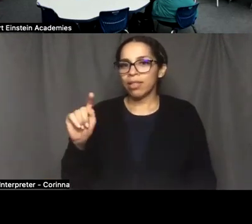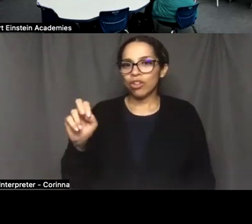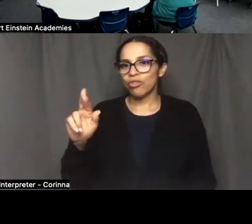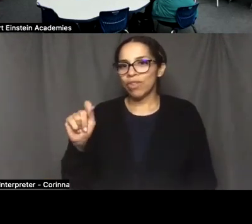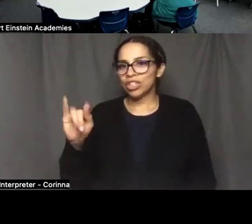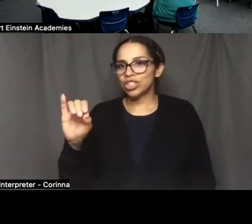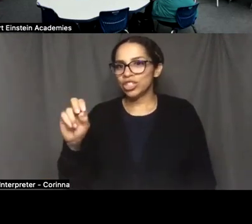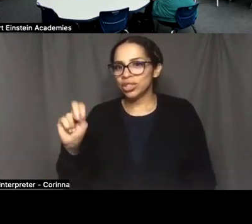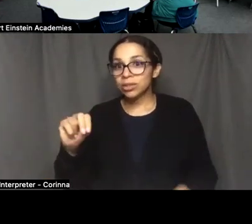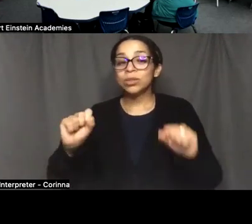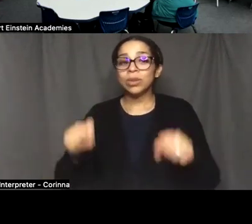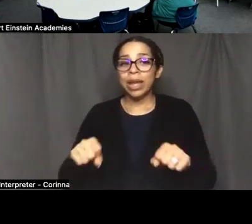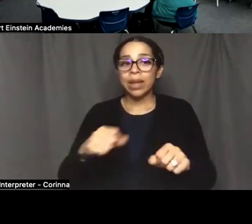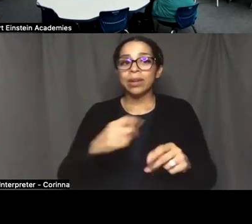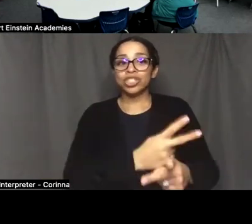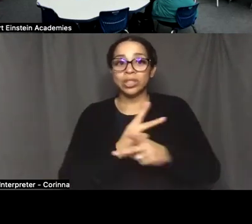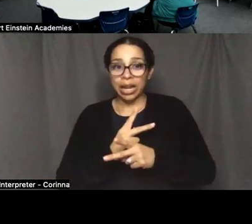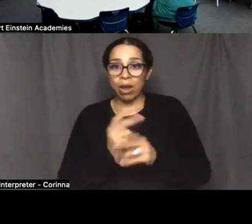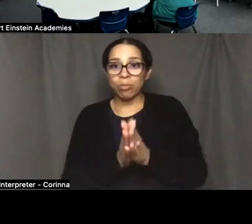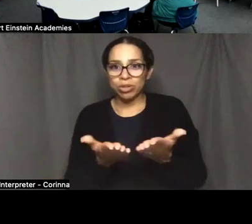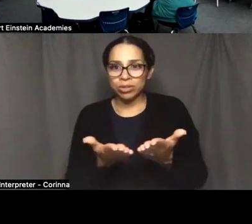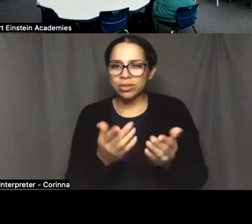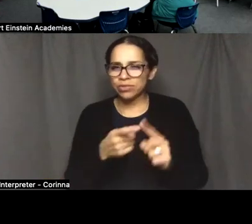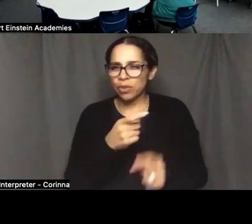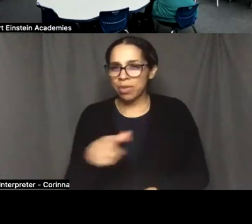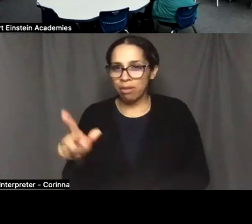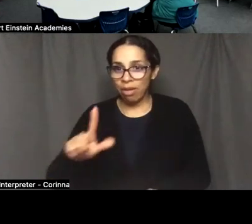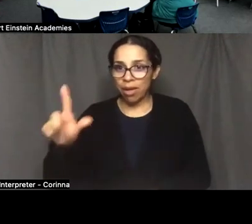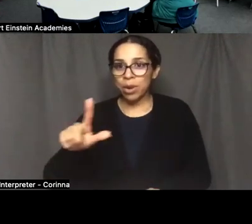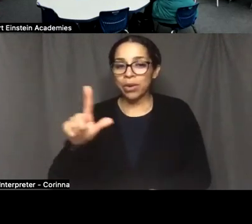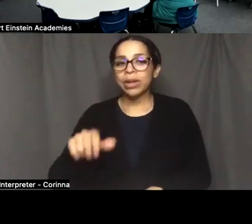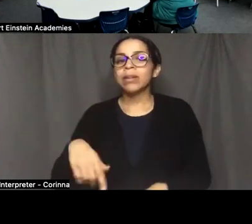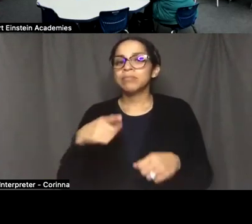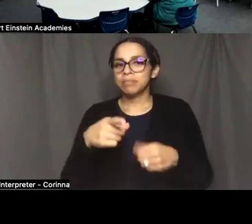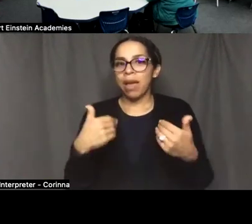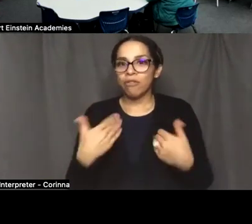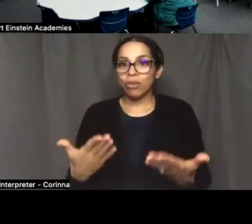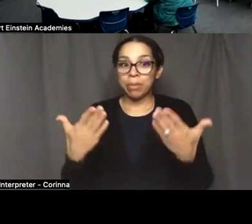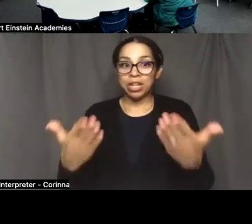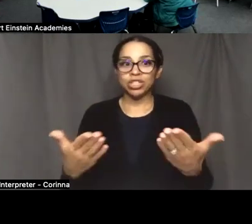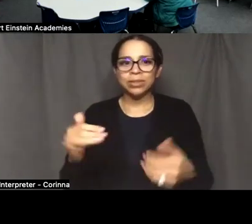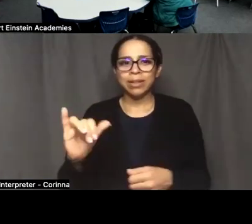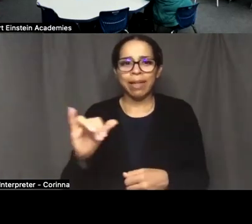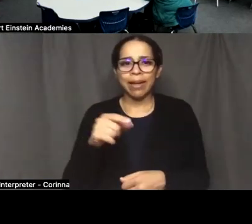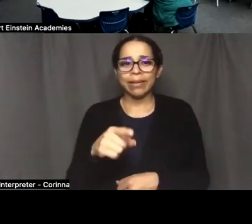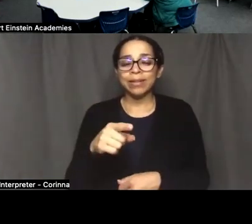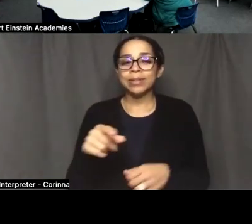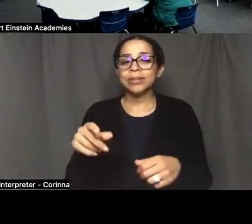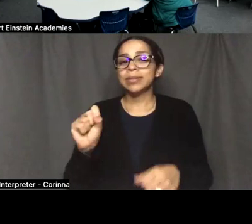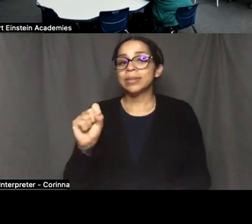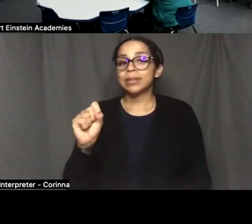or buy books that have alliteration. There's some recommendations in here, like Some Smug Slug by Pamela